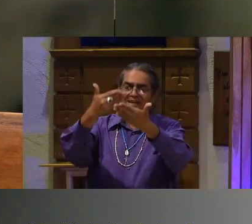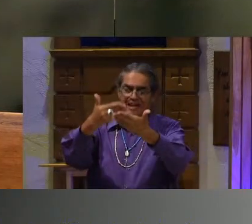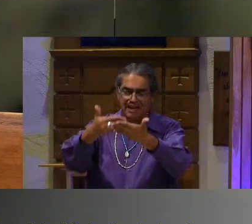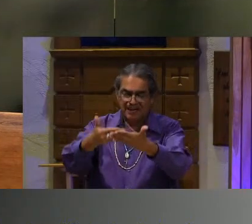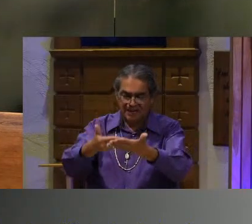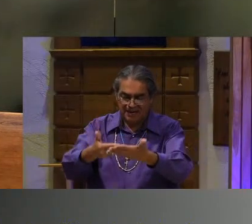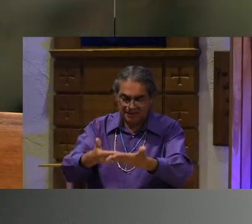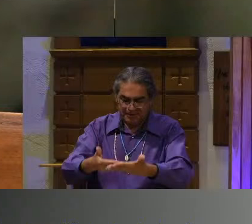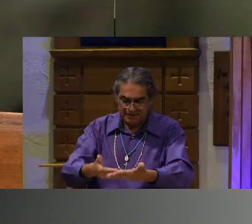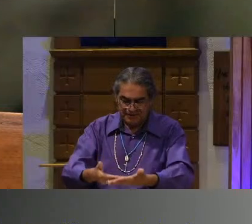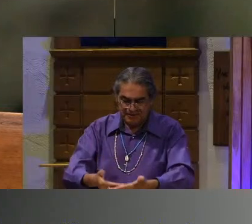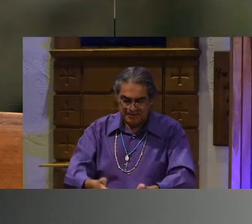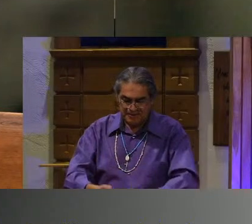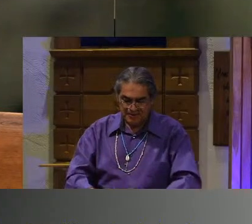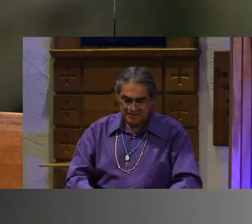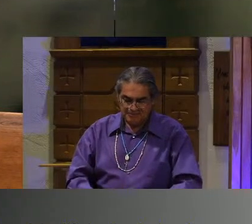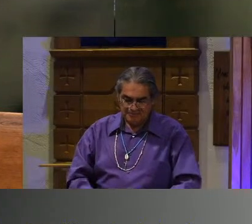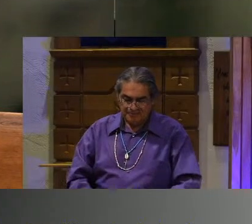drawing near.